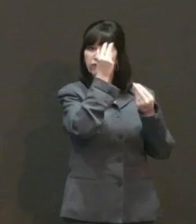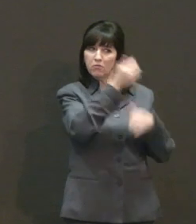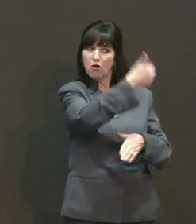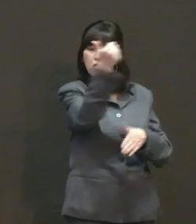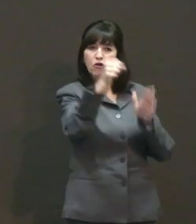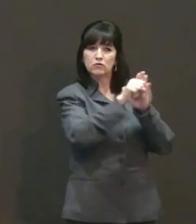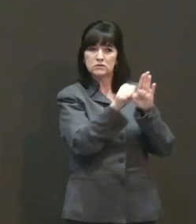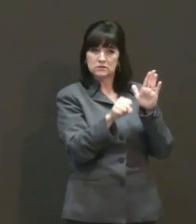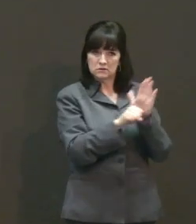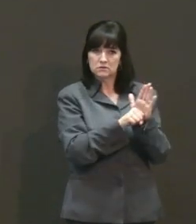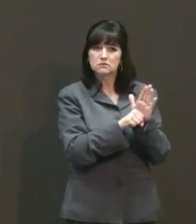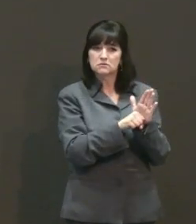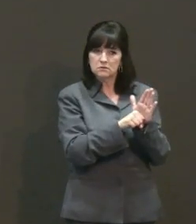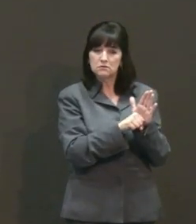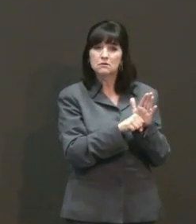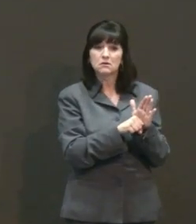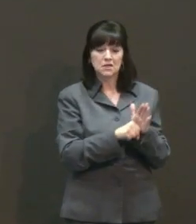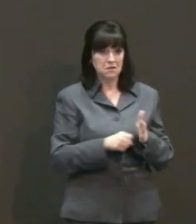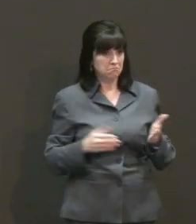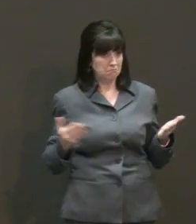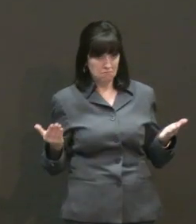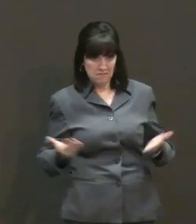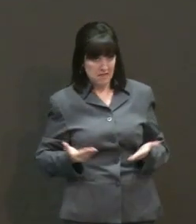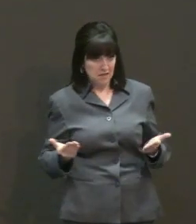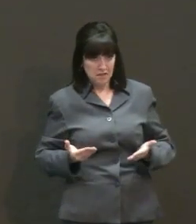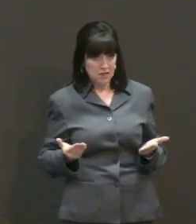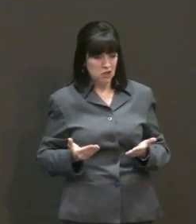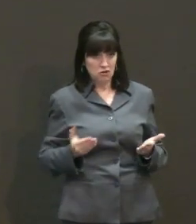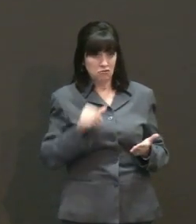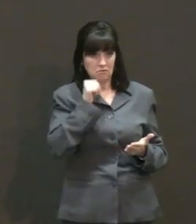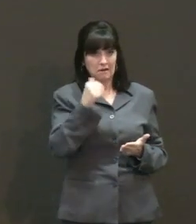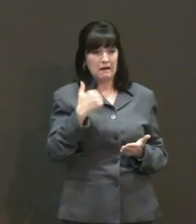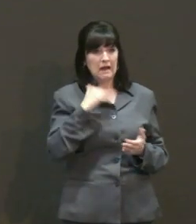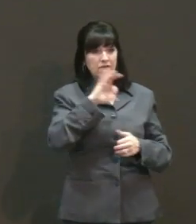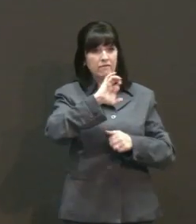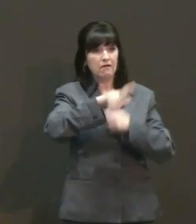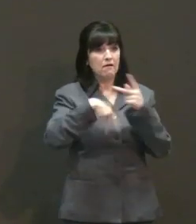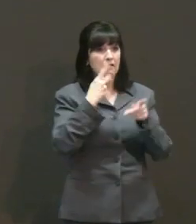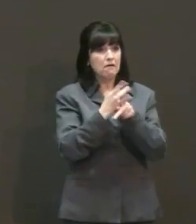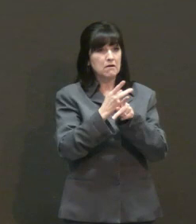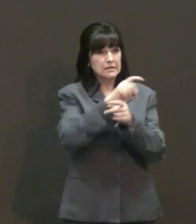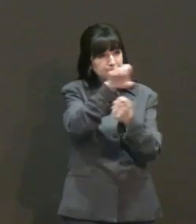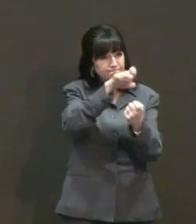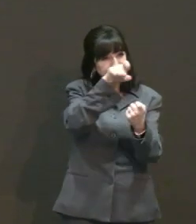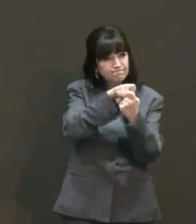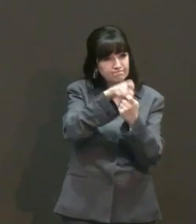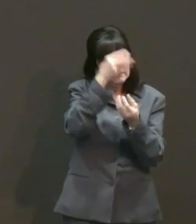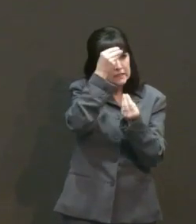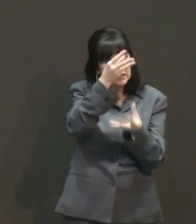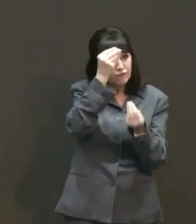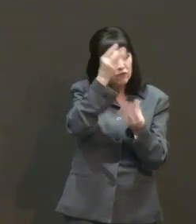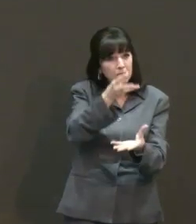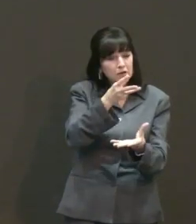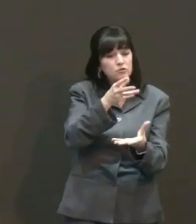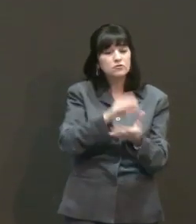down to the law, or a judgment about what is helpful and responsible? Yes, so great question. I'll let